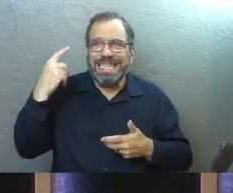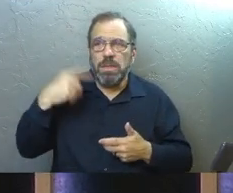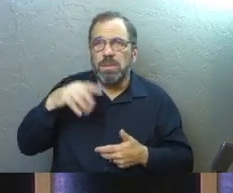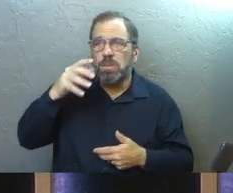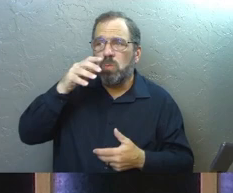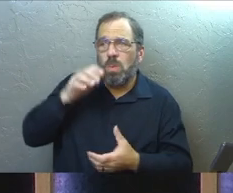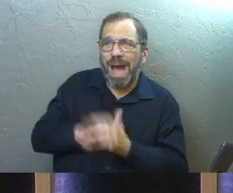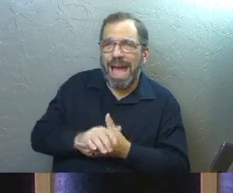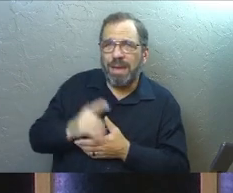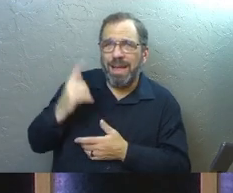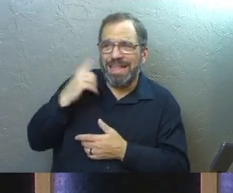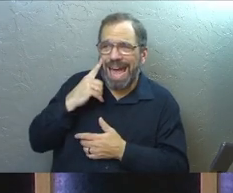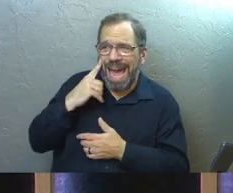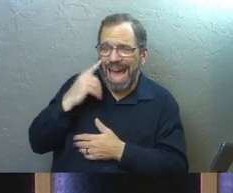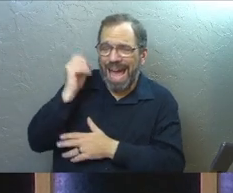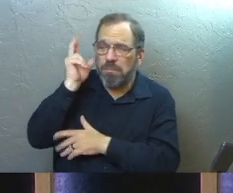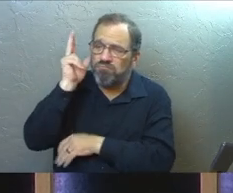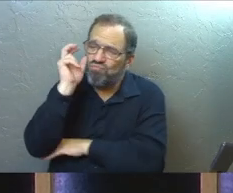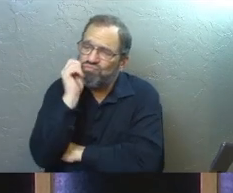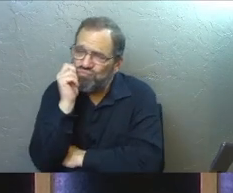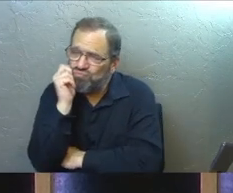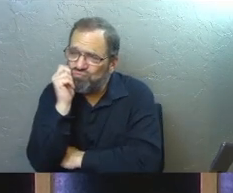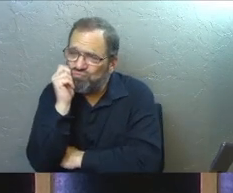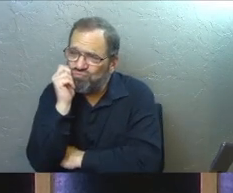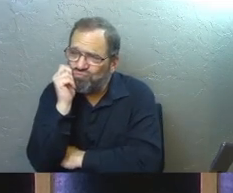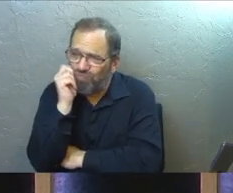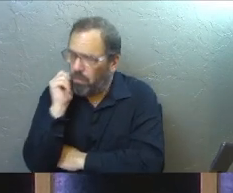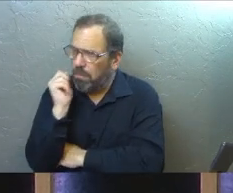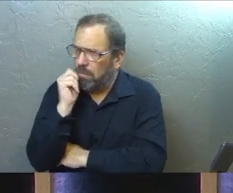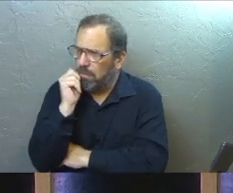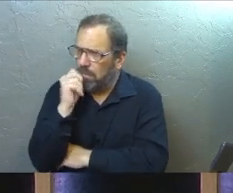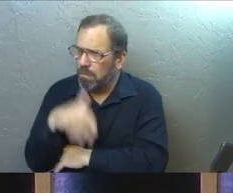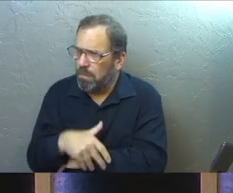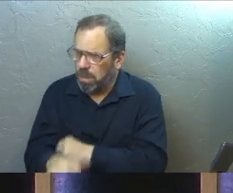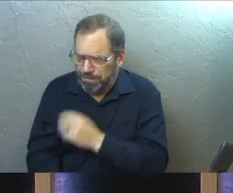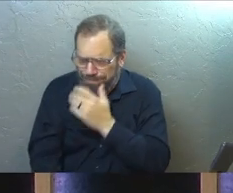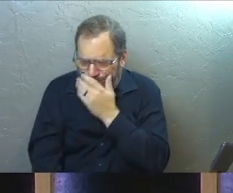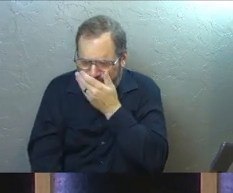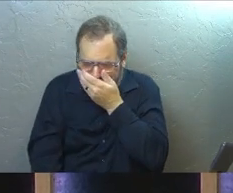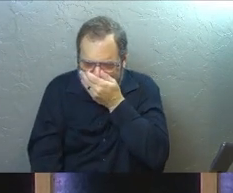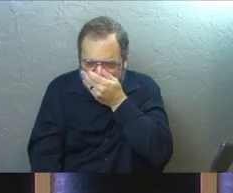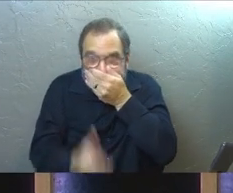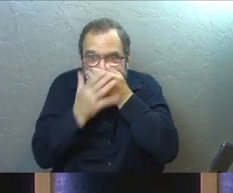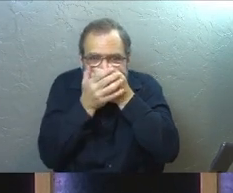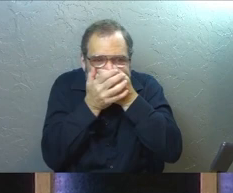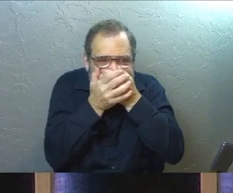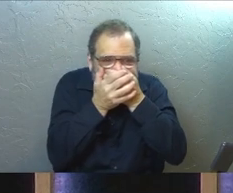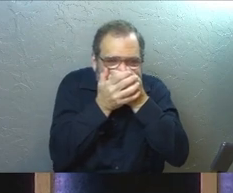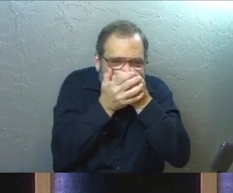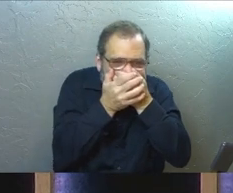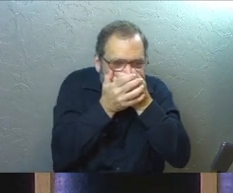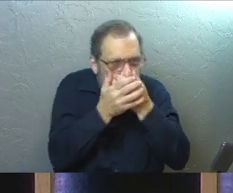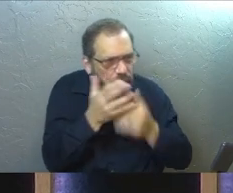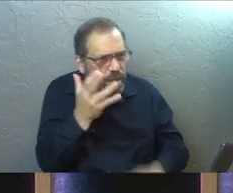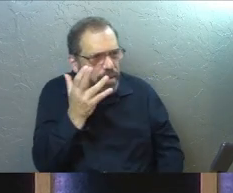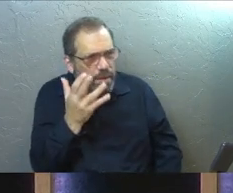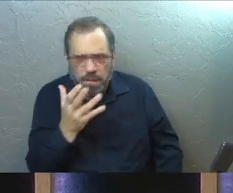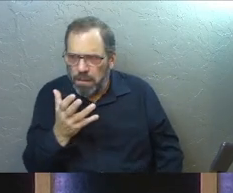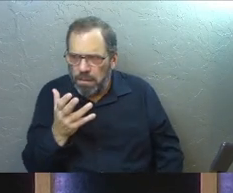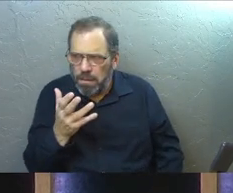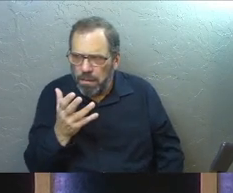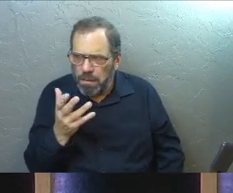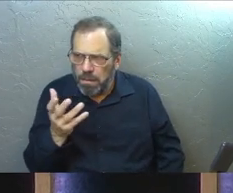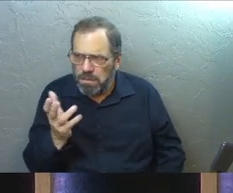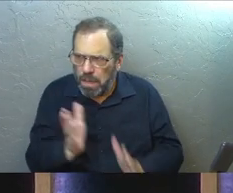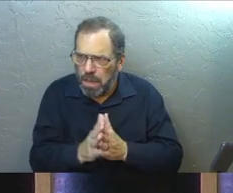silently. Imagine her surprise when all of a sudden outside, God says, why did she just laugh?